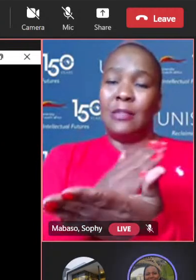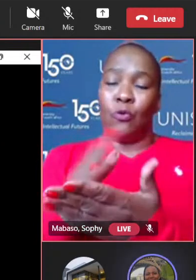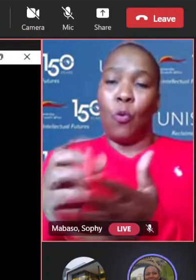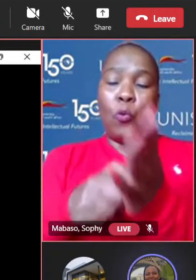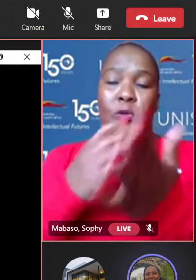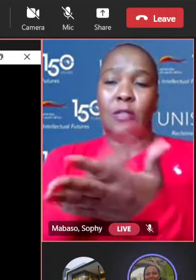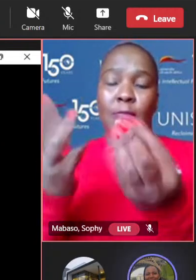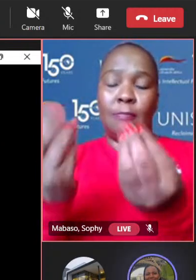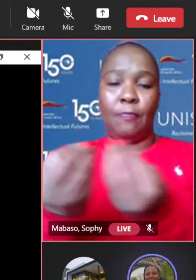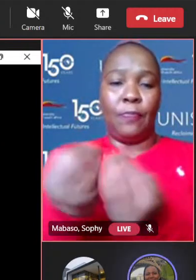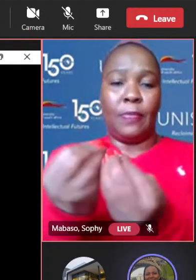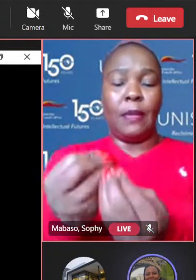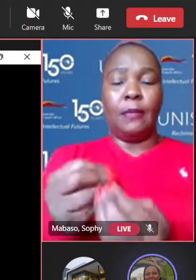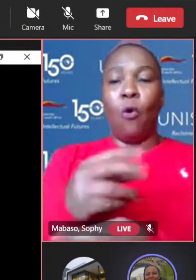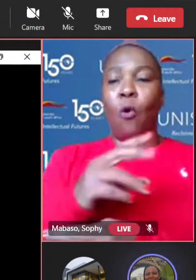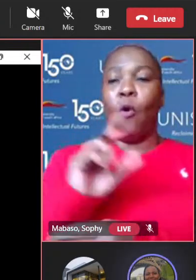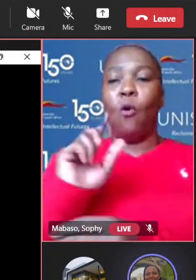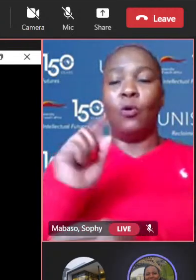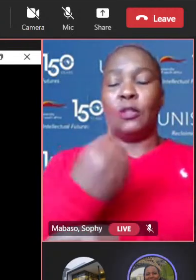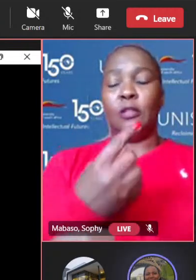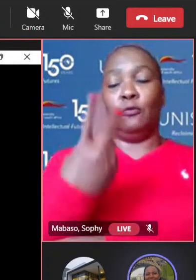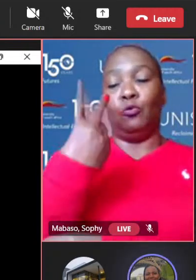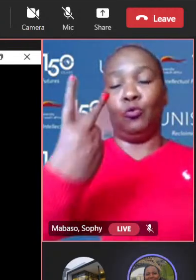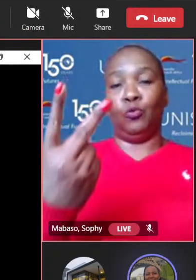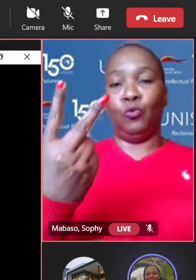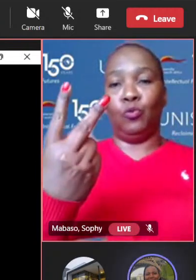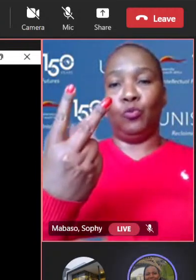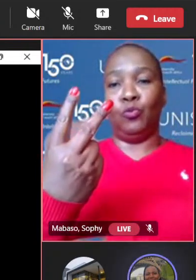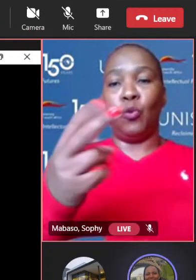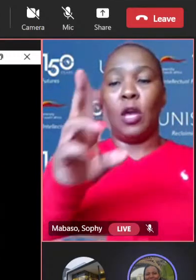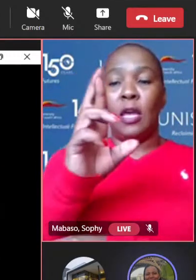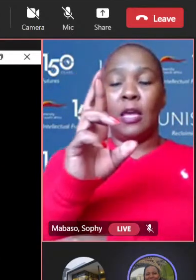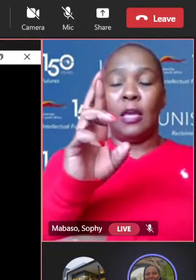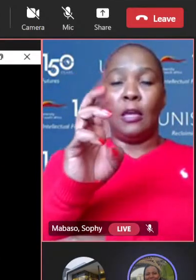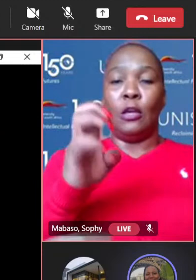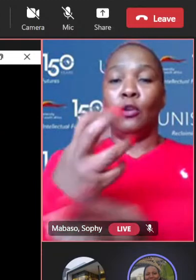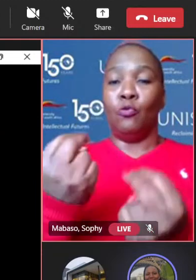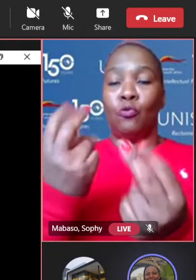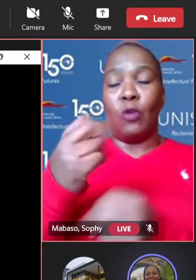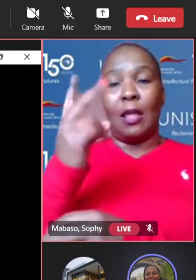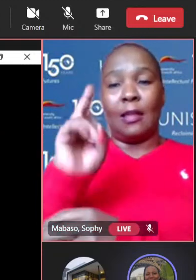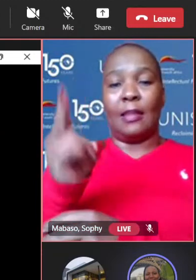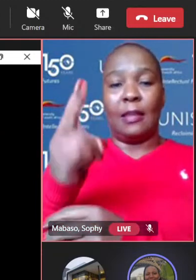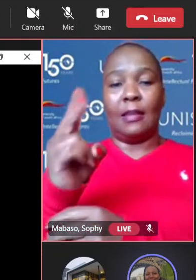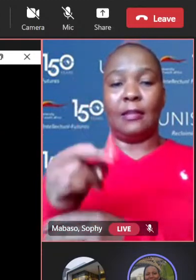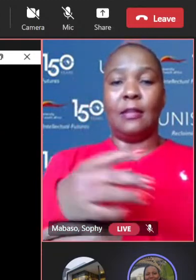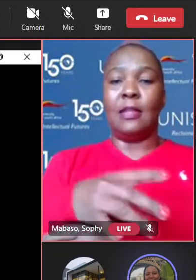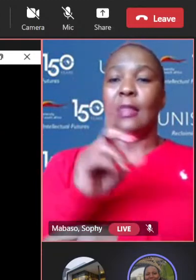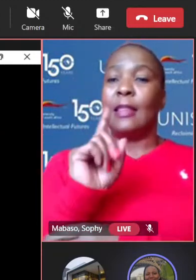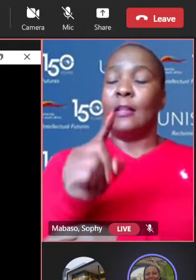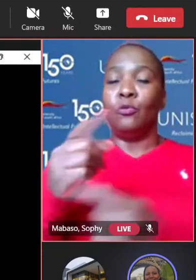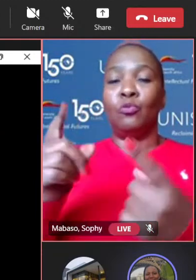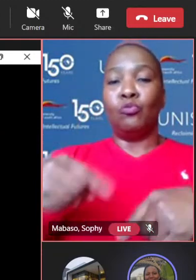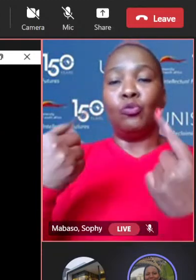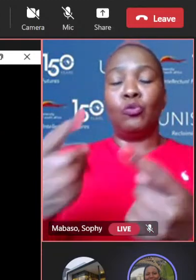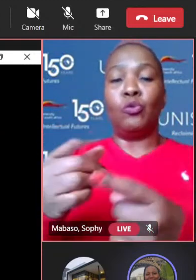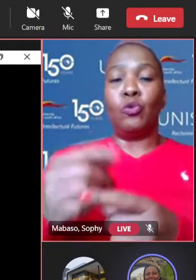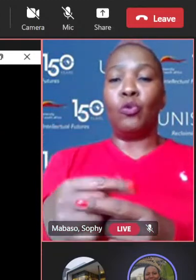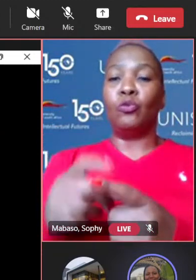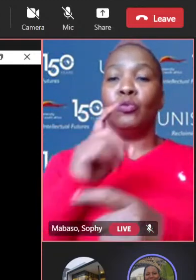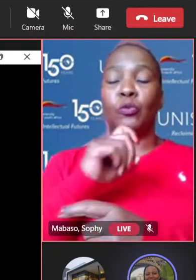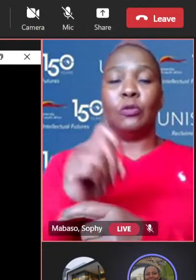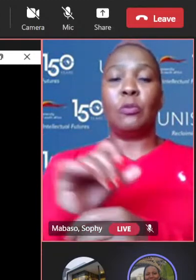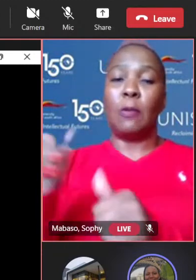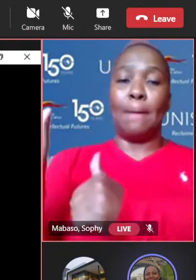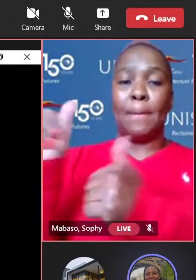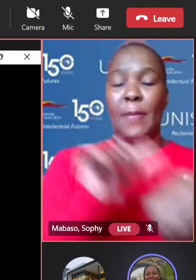Only 2 renewals are allowed online. Items that cannot be renewed must be returned to the library immediately because other